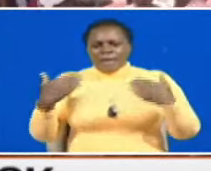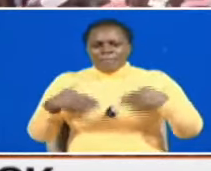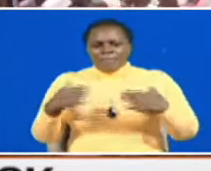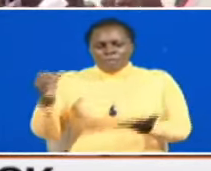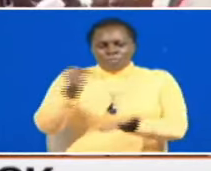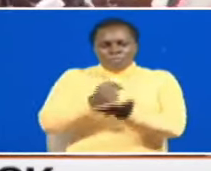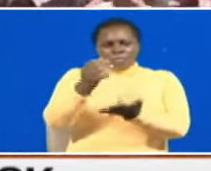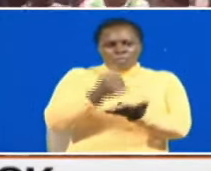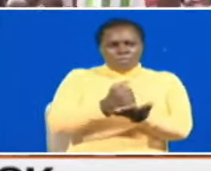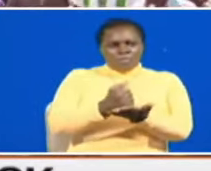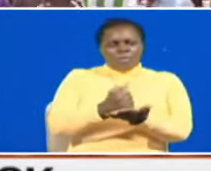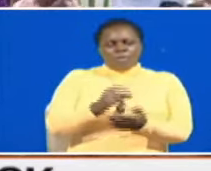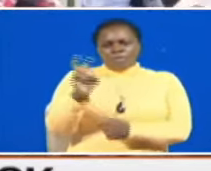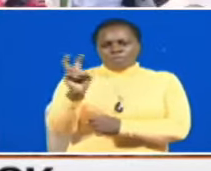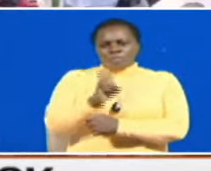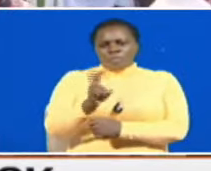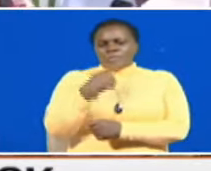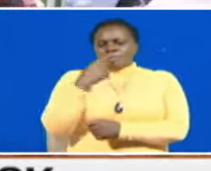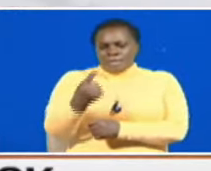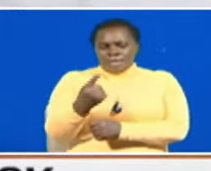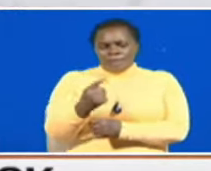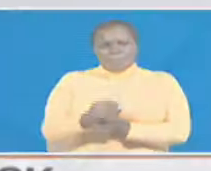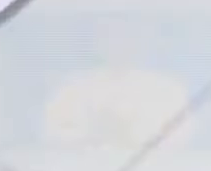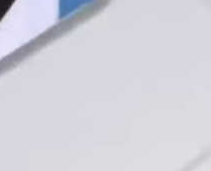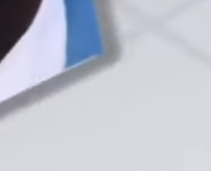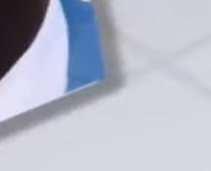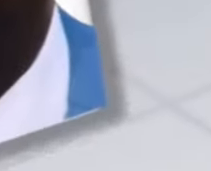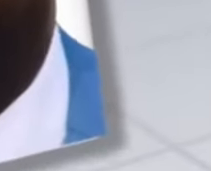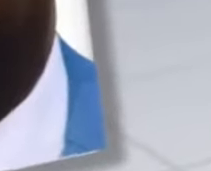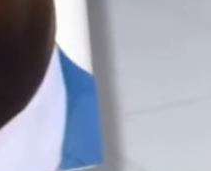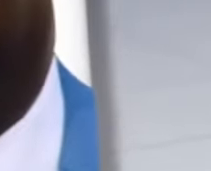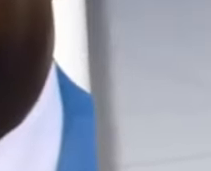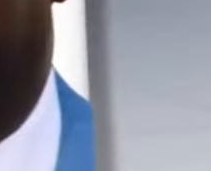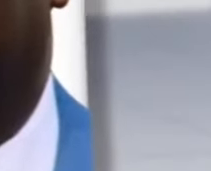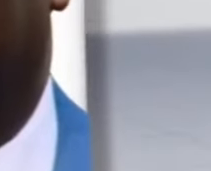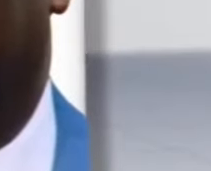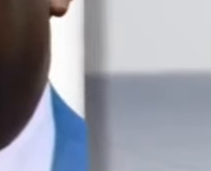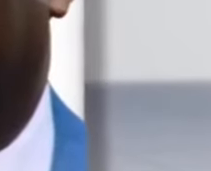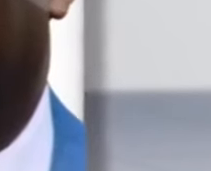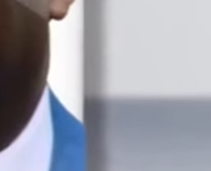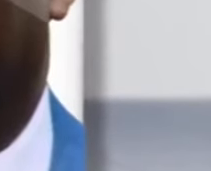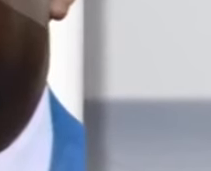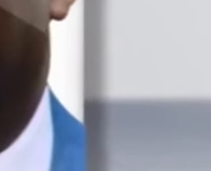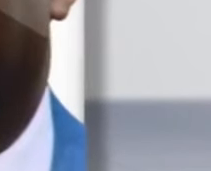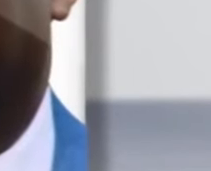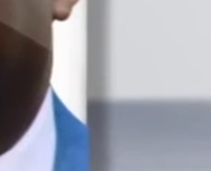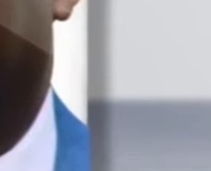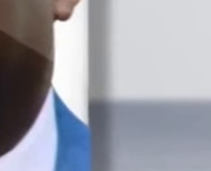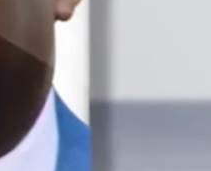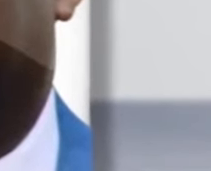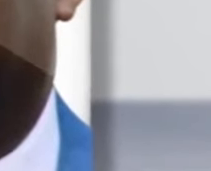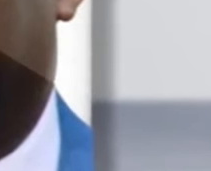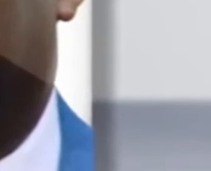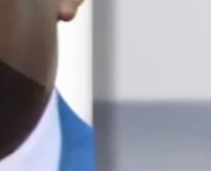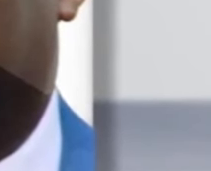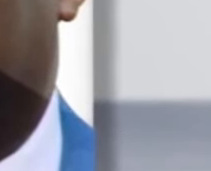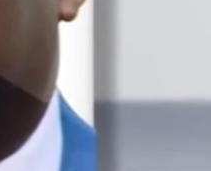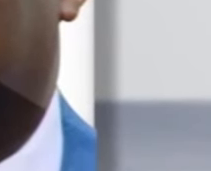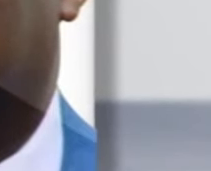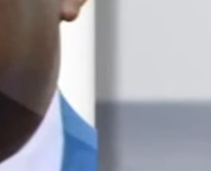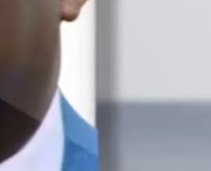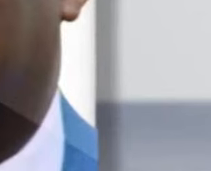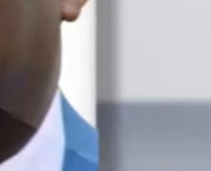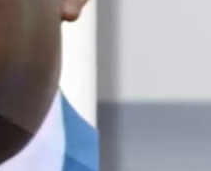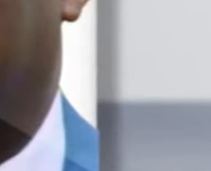become people's watchmen. He says, and I quote, "Babu Owino and the Young Turks have seen an opportunity and want to